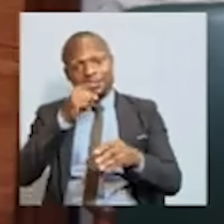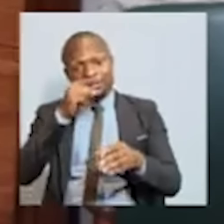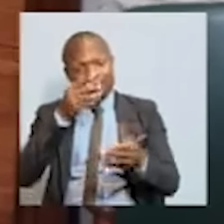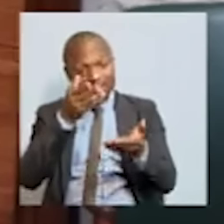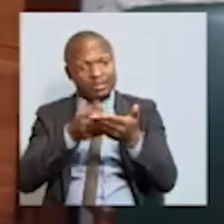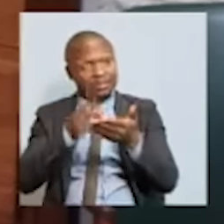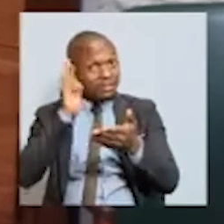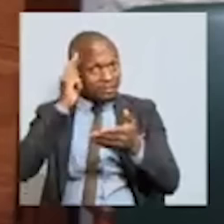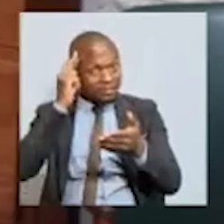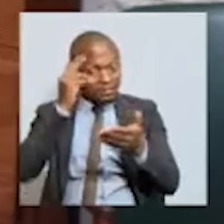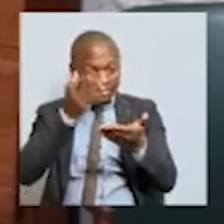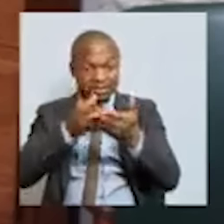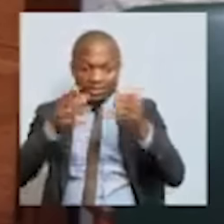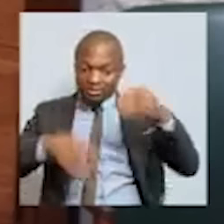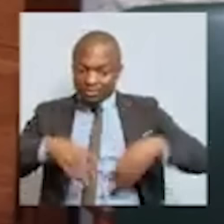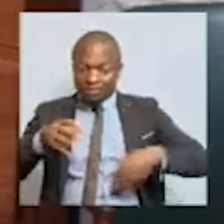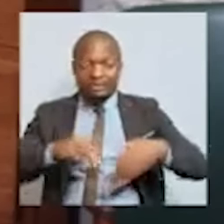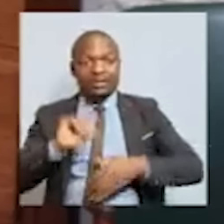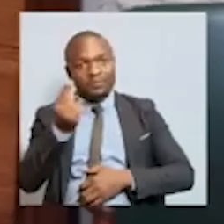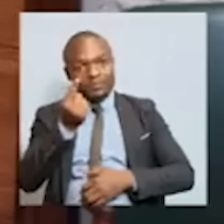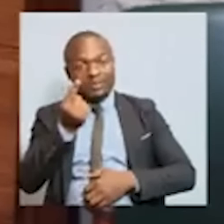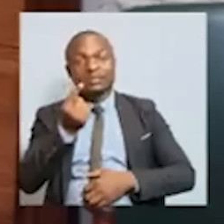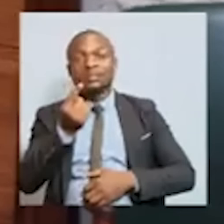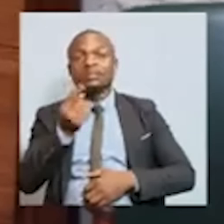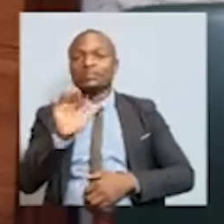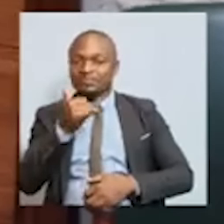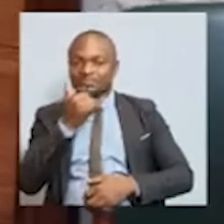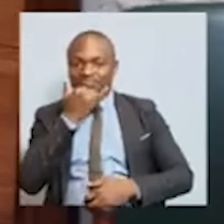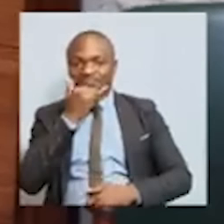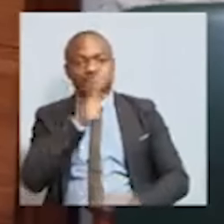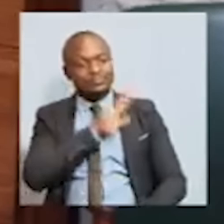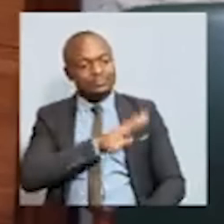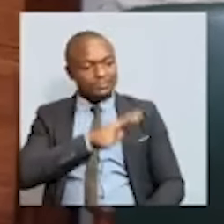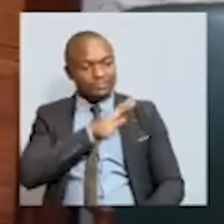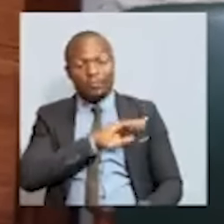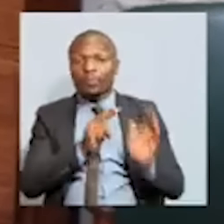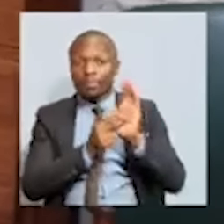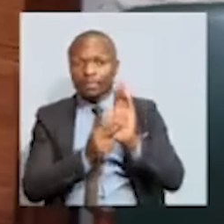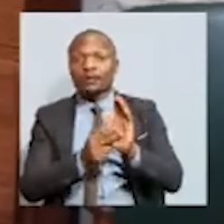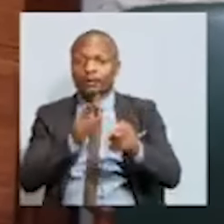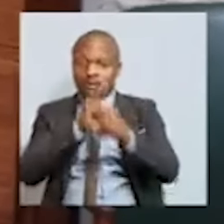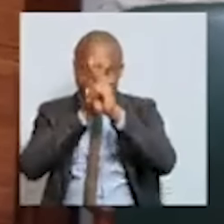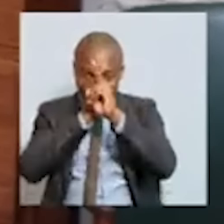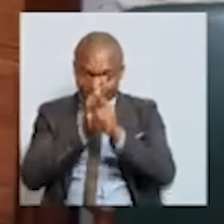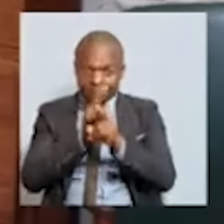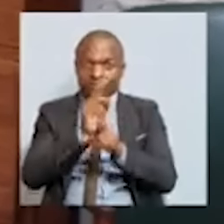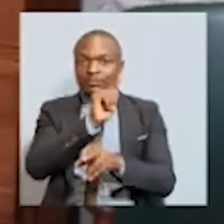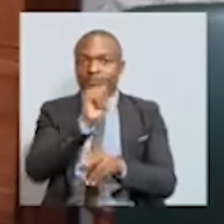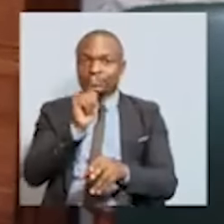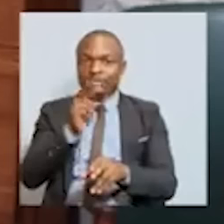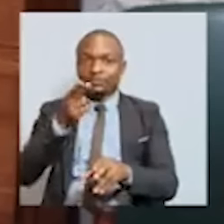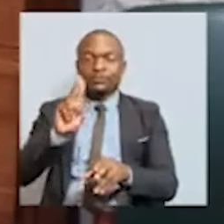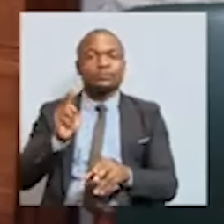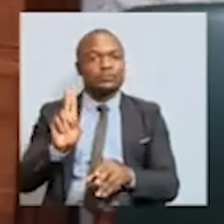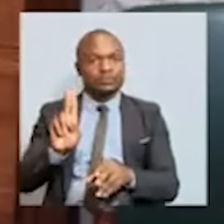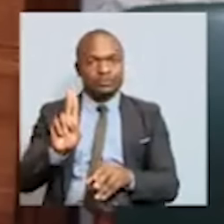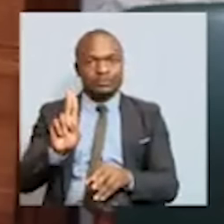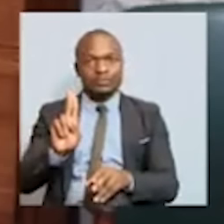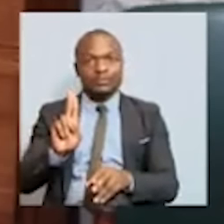complaint was firstly the misconduct exhibited by Mr. Munir Zulu MP at the National